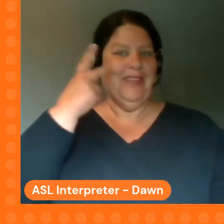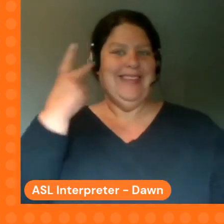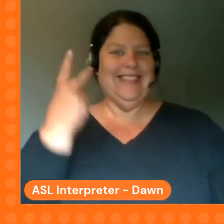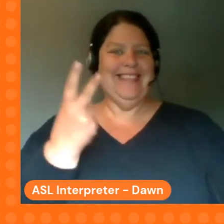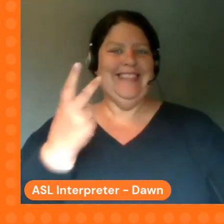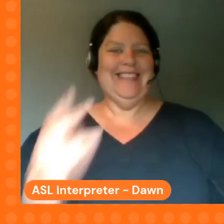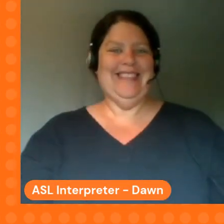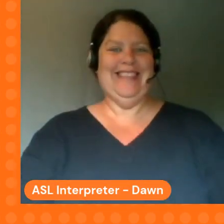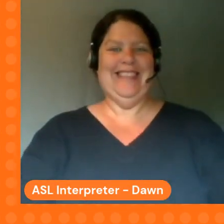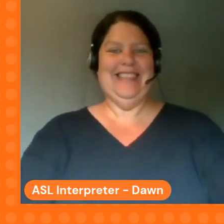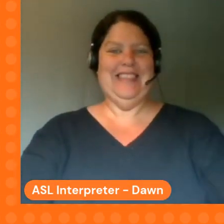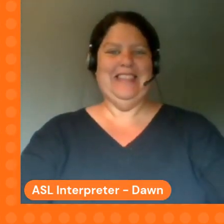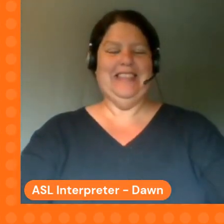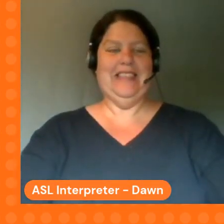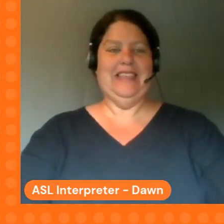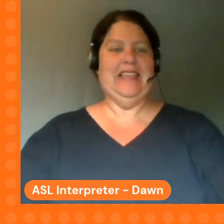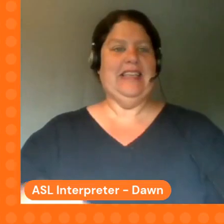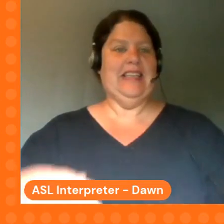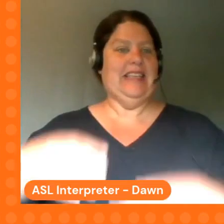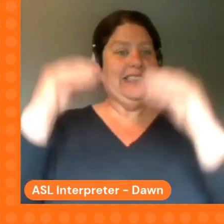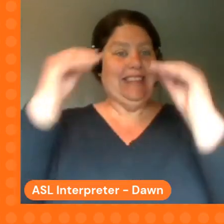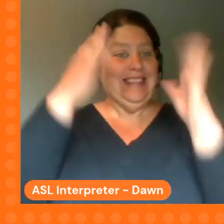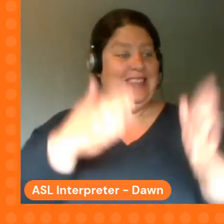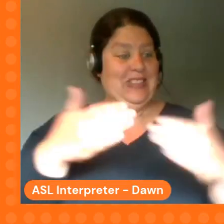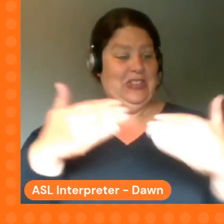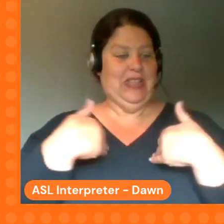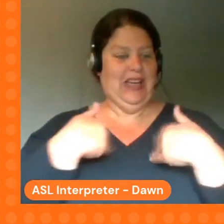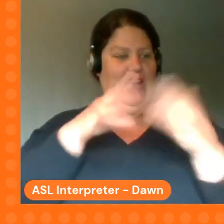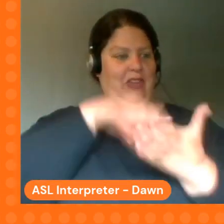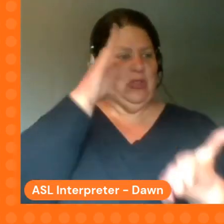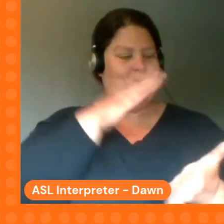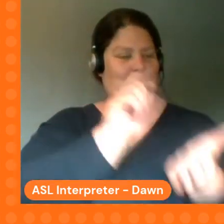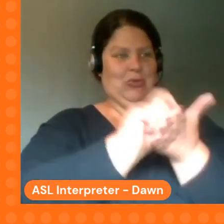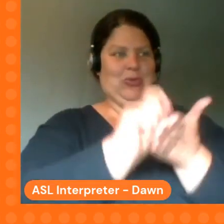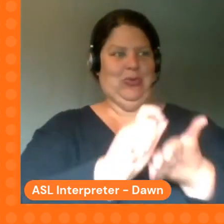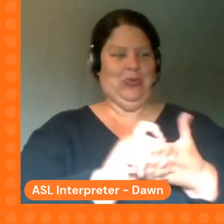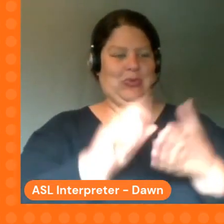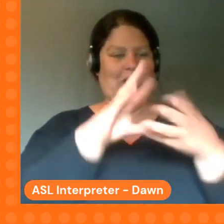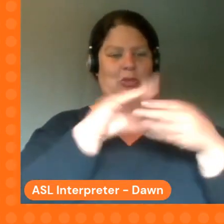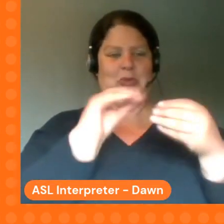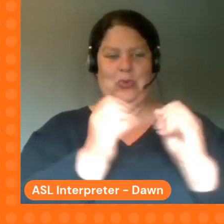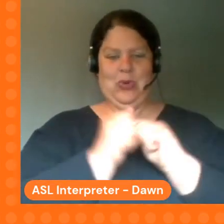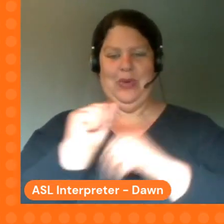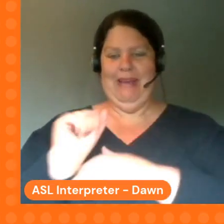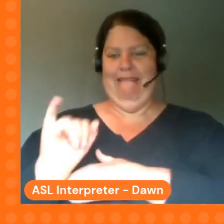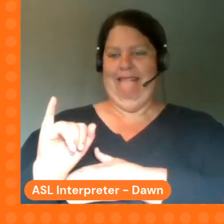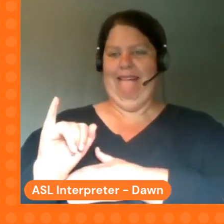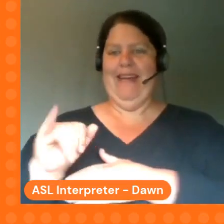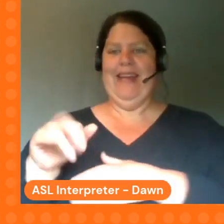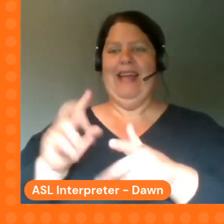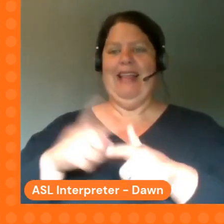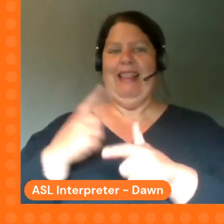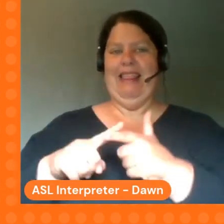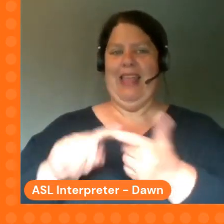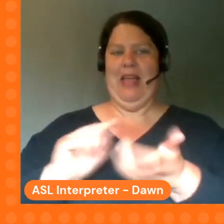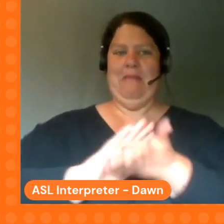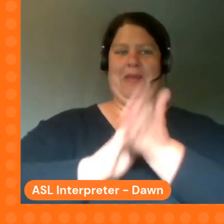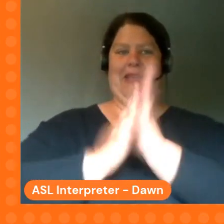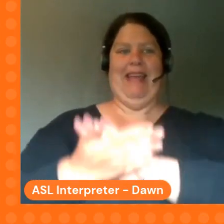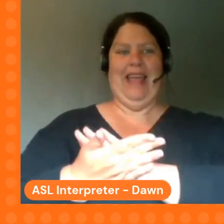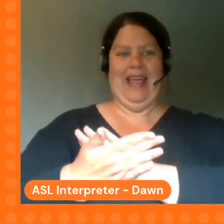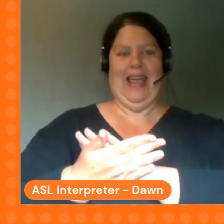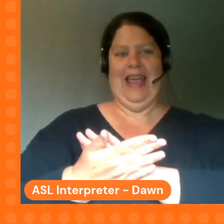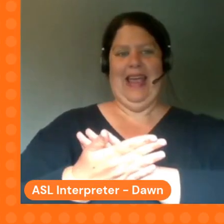art teachers helping students to write a story with AI and then turn that into an animated Scratch